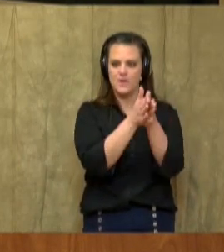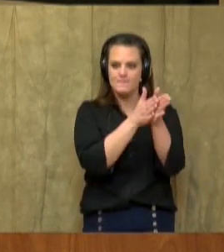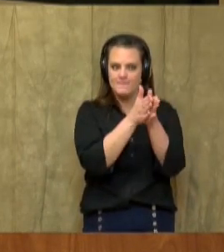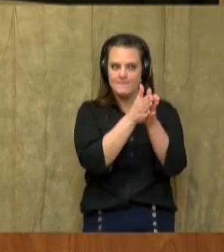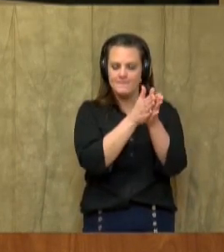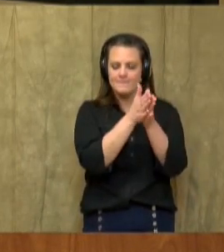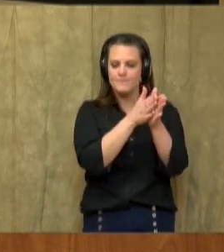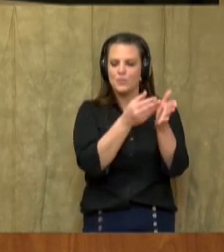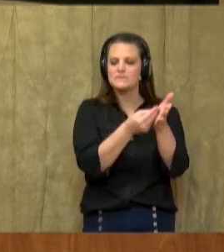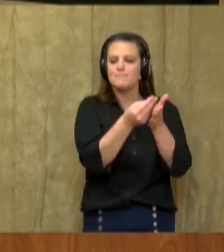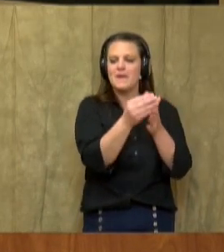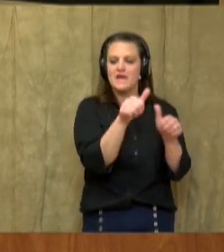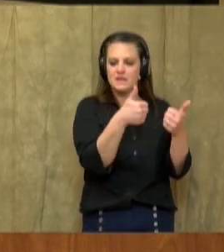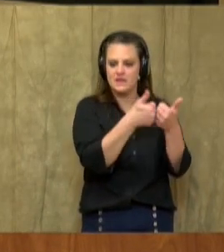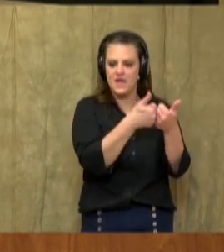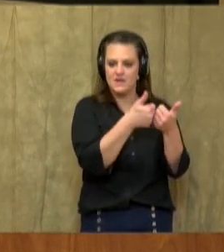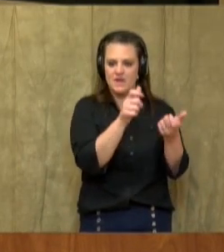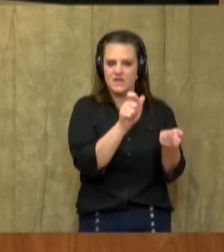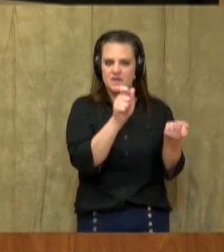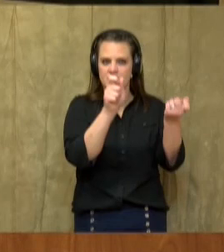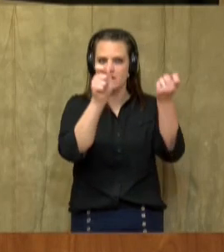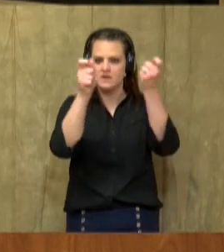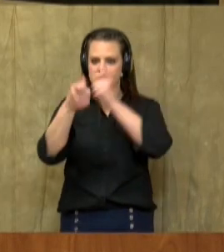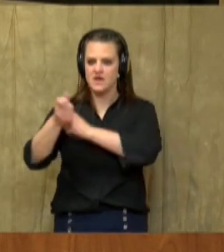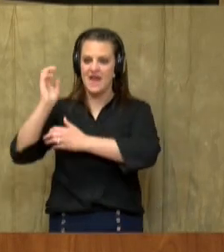And then what happened at the end of the story?